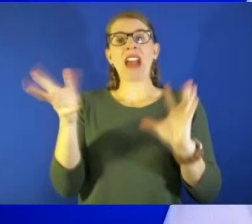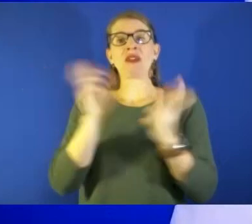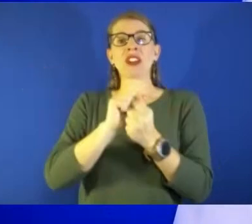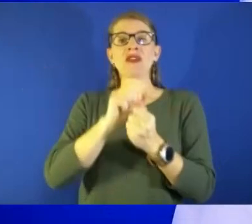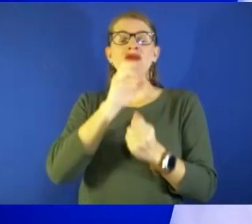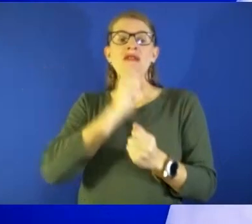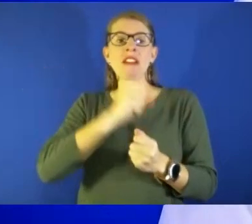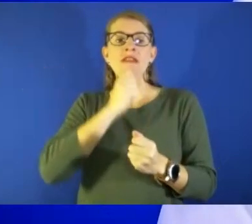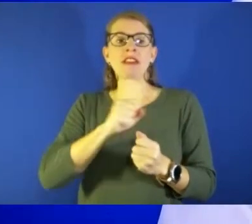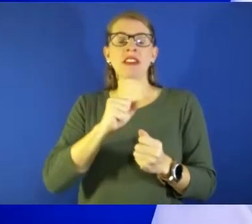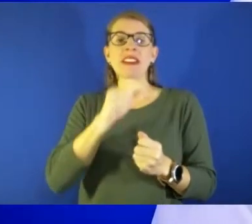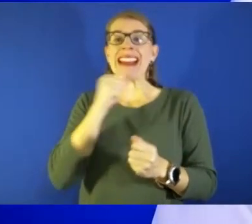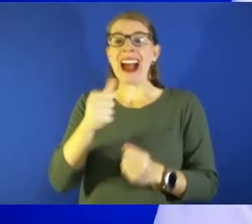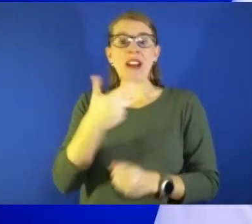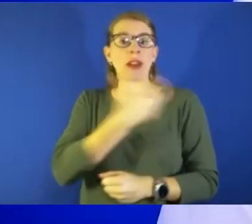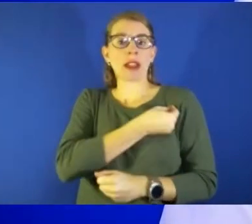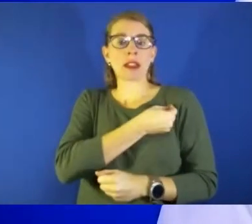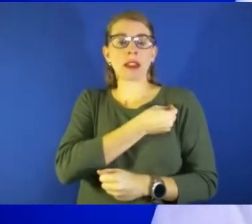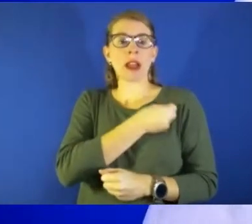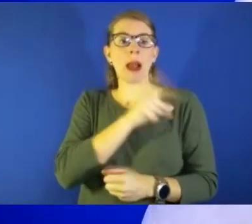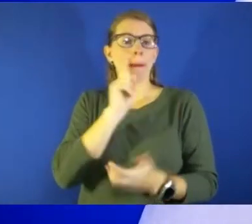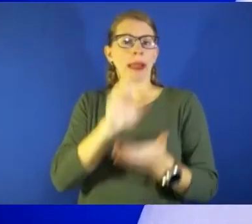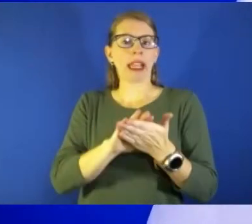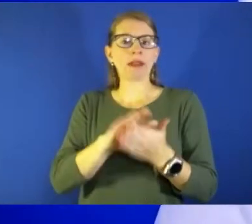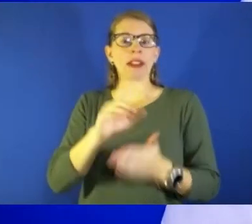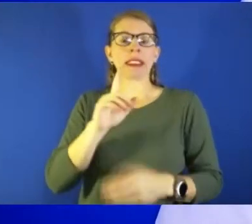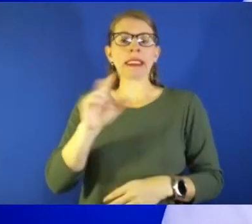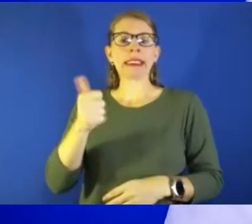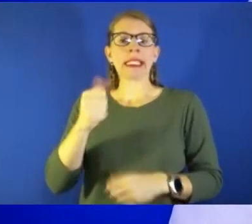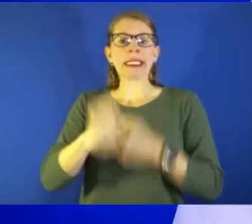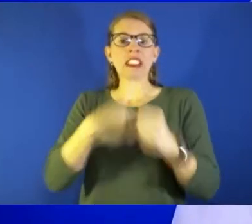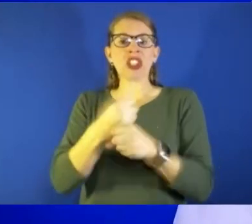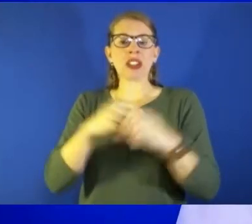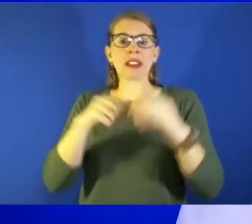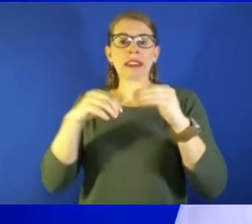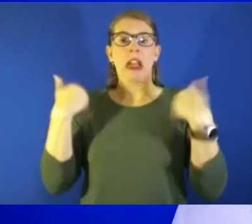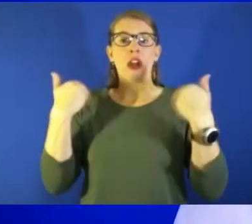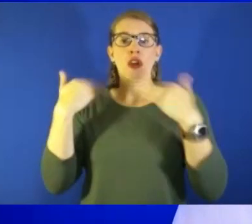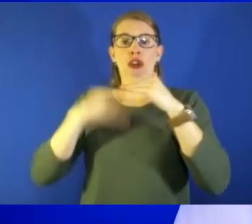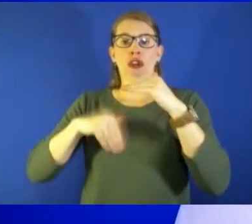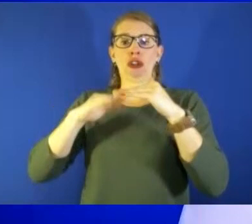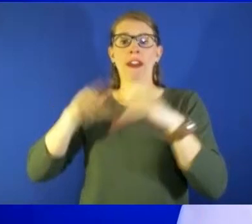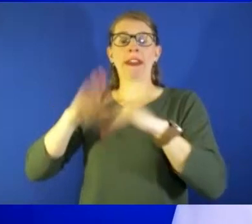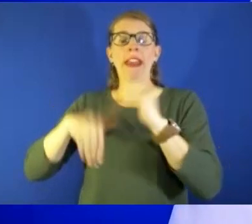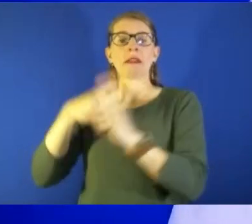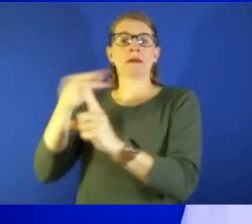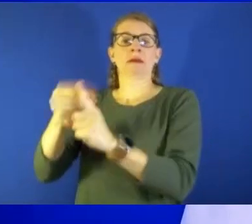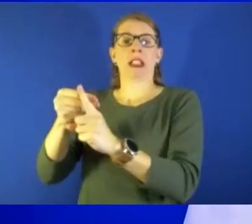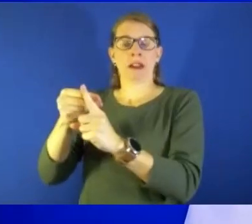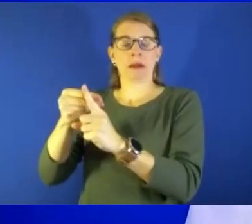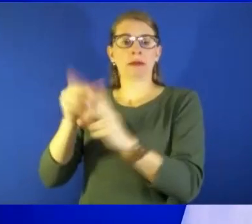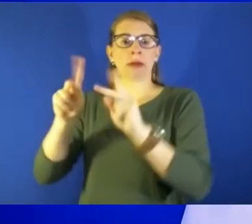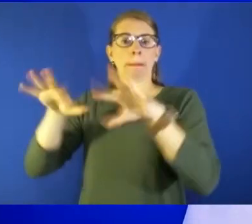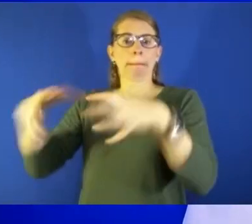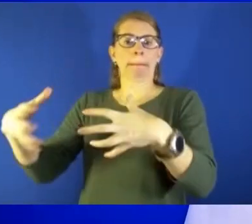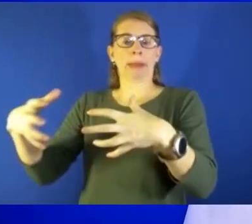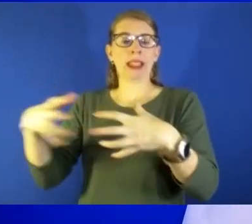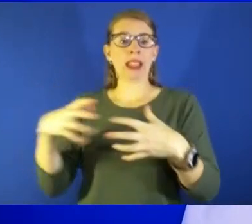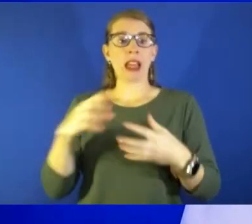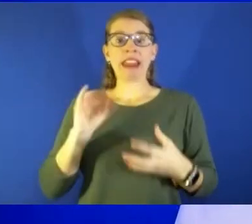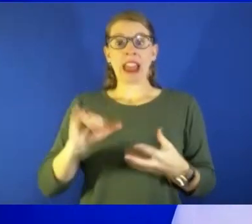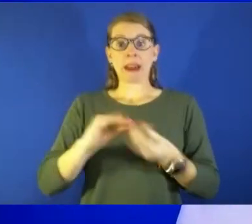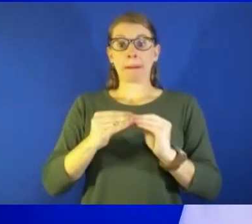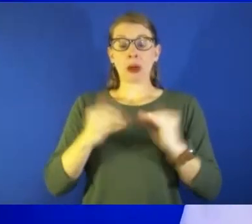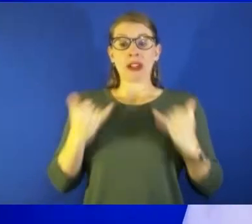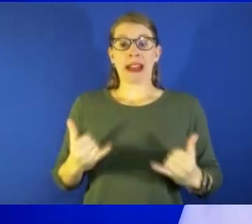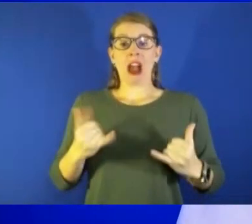was certainly almost, I believe, 10 years younger than our vaccinated patients that we had seen. I don't have any of that demographic data now, but we can certainly try